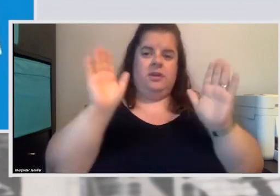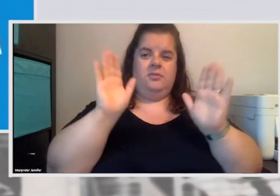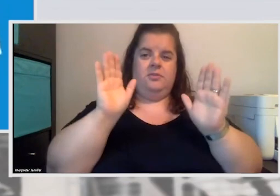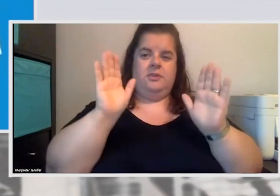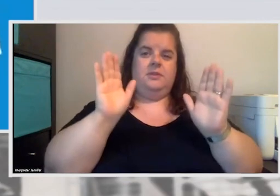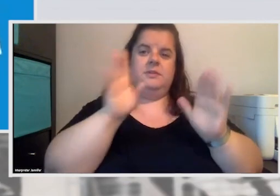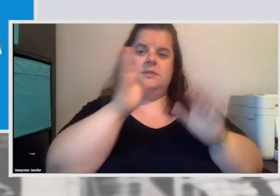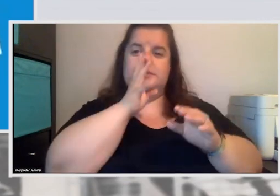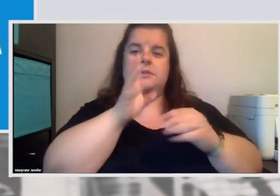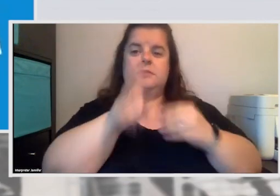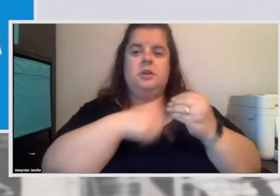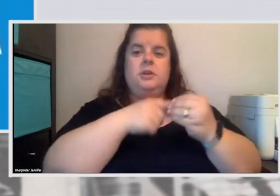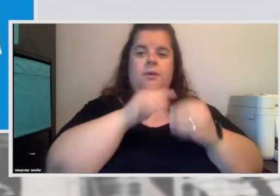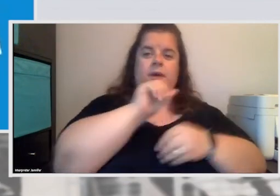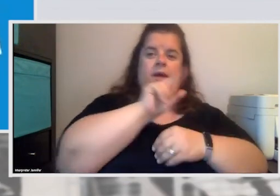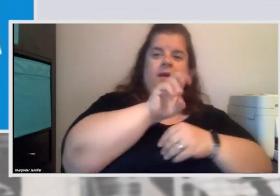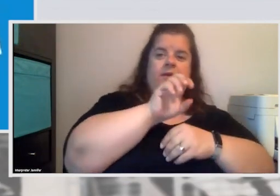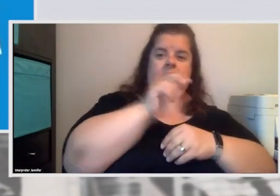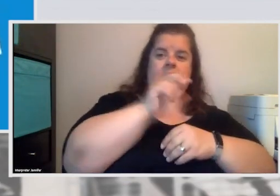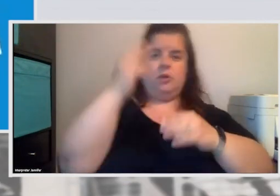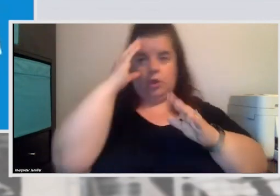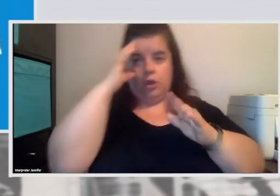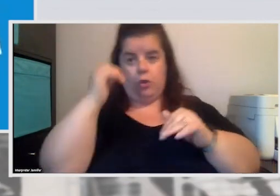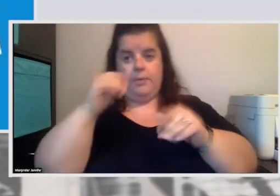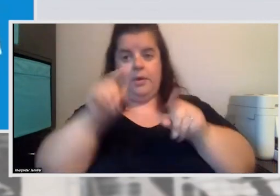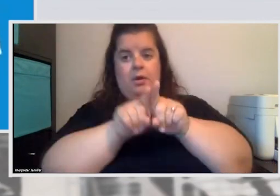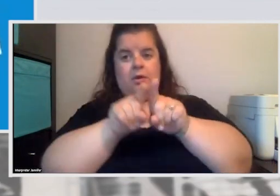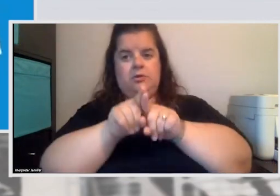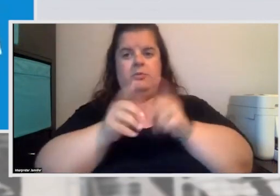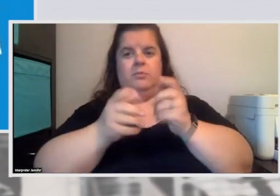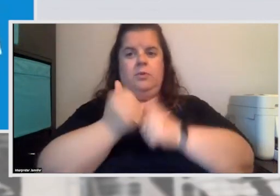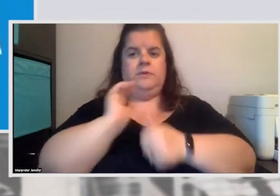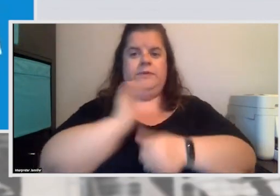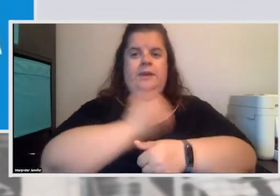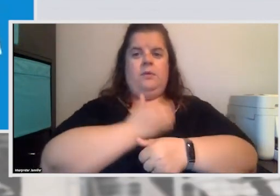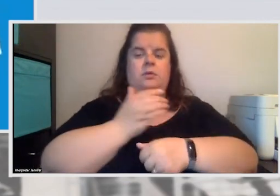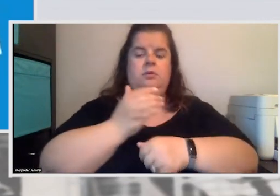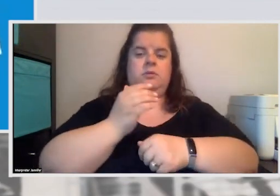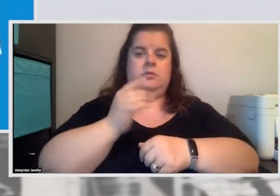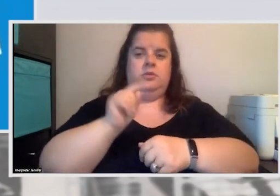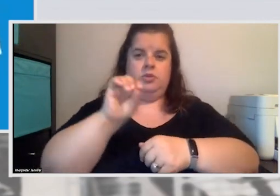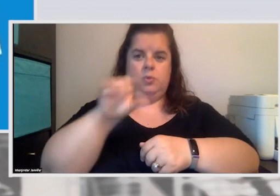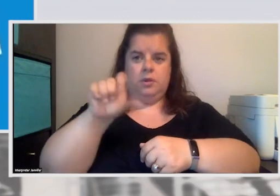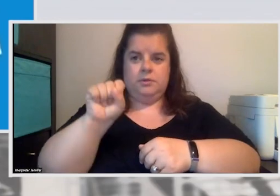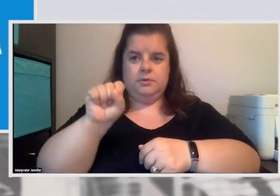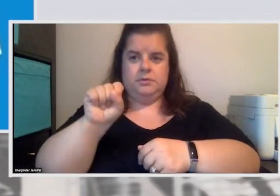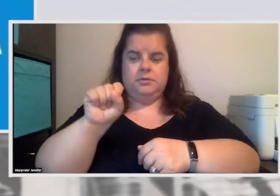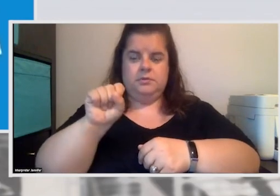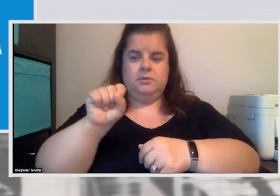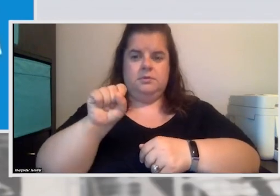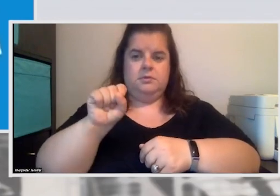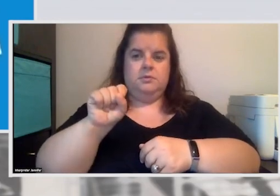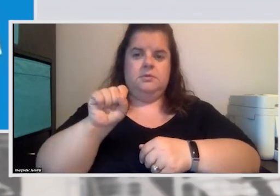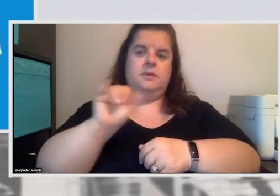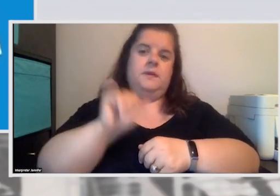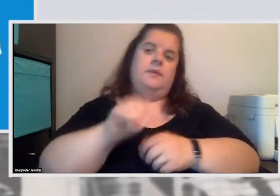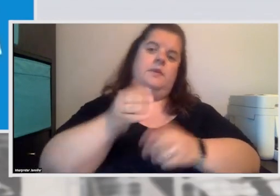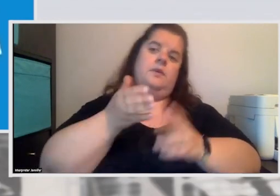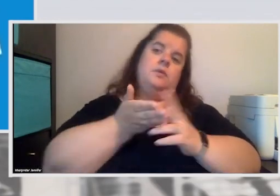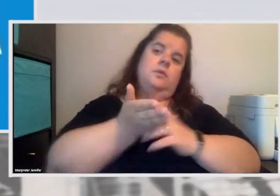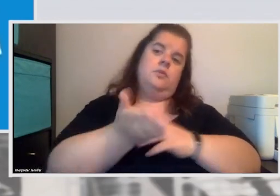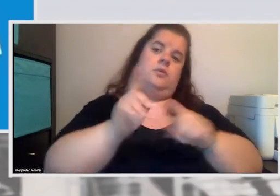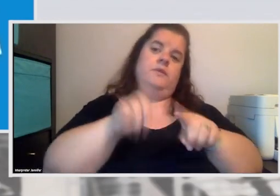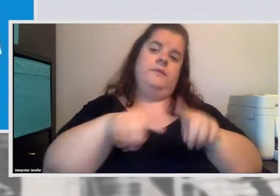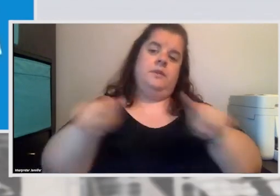include Avenues of Hope tools as well as all of our tools really, do go through various sort